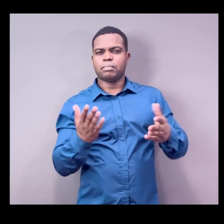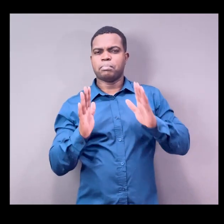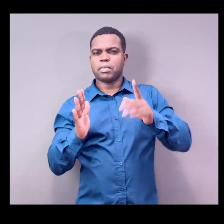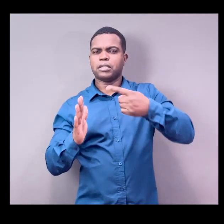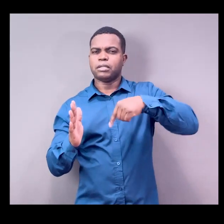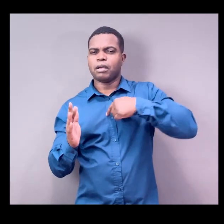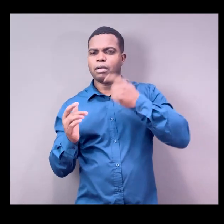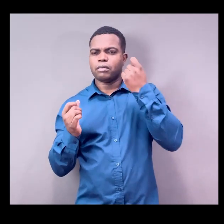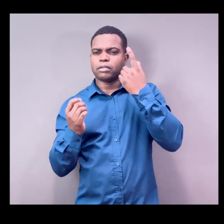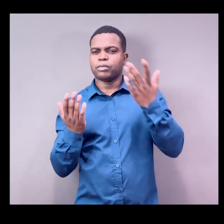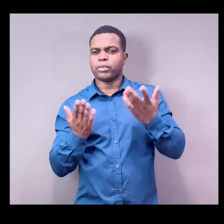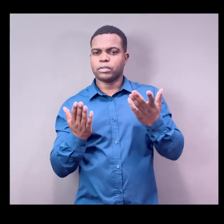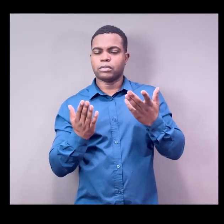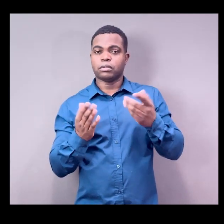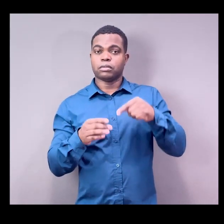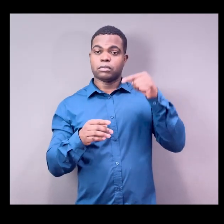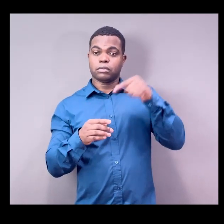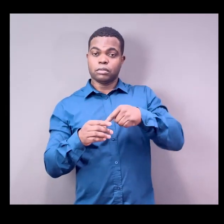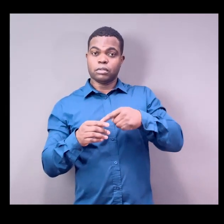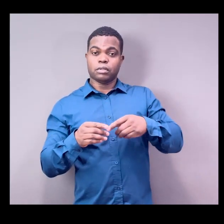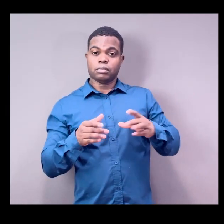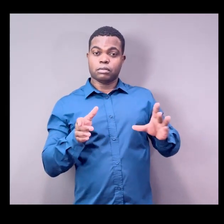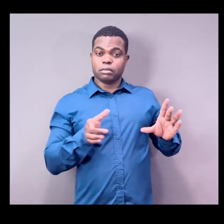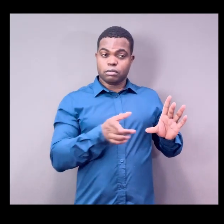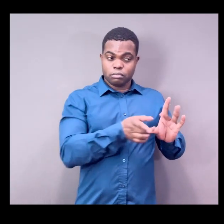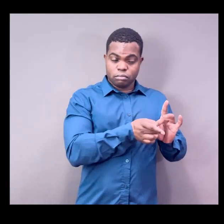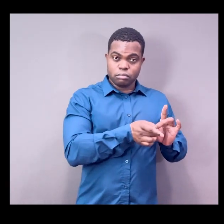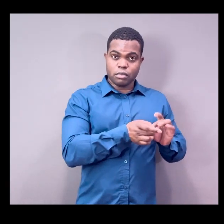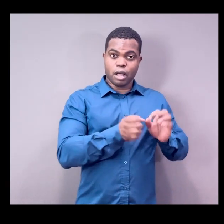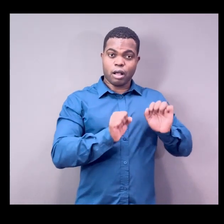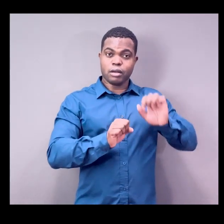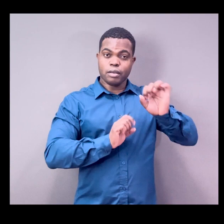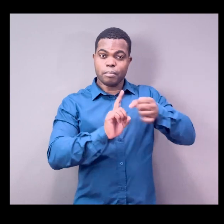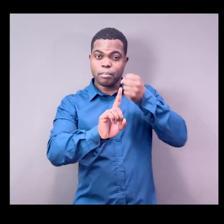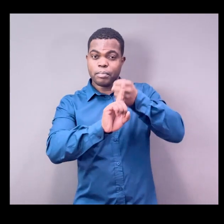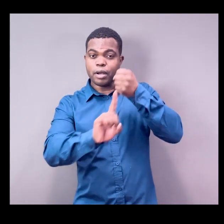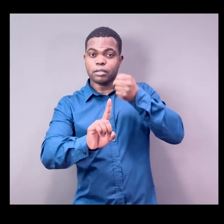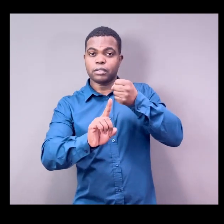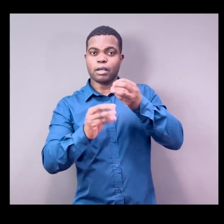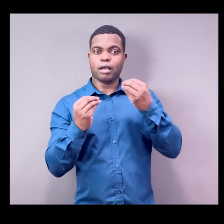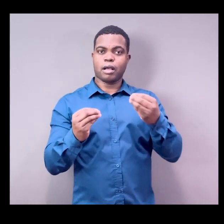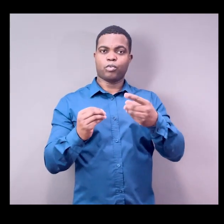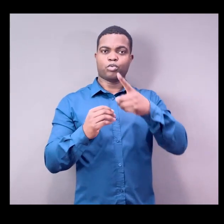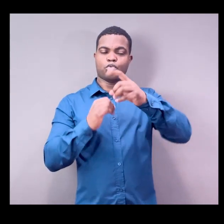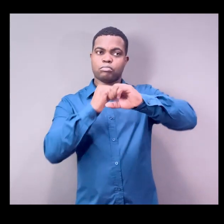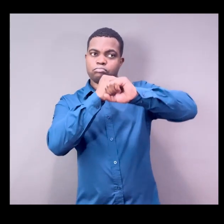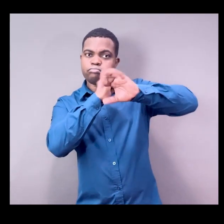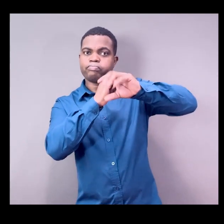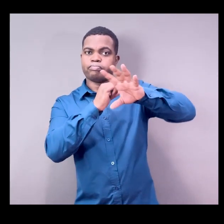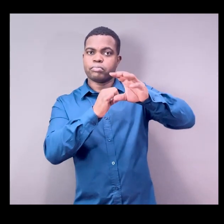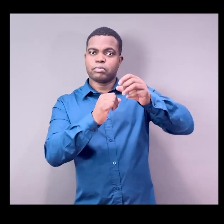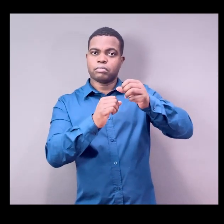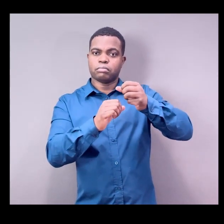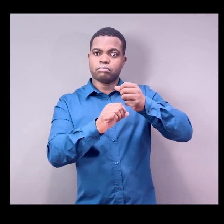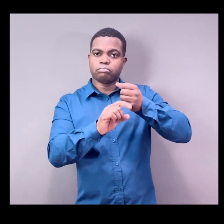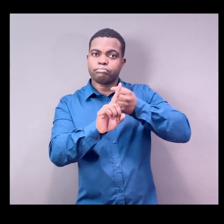to understand if there is a particular affiliations that will affect our